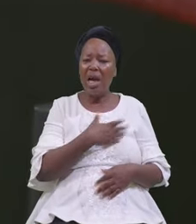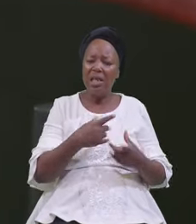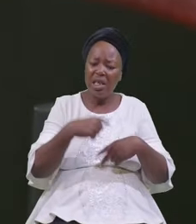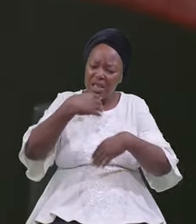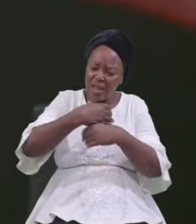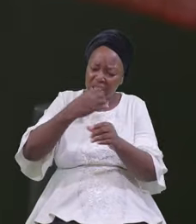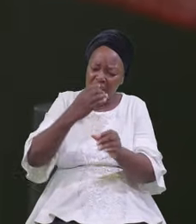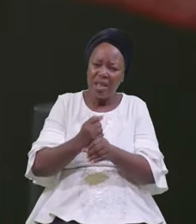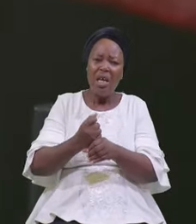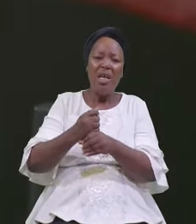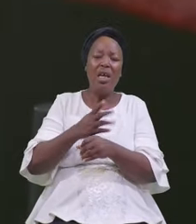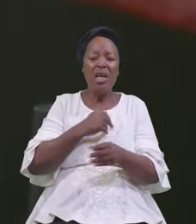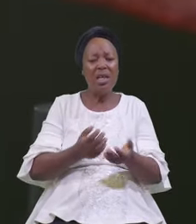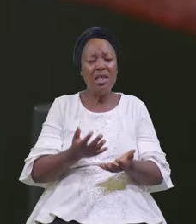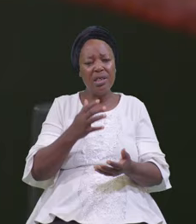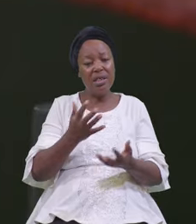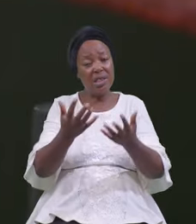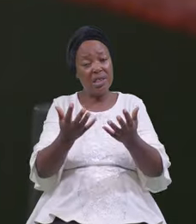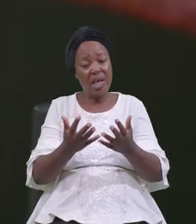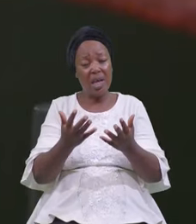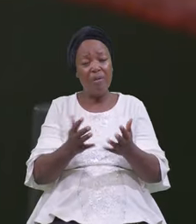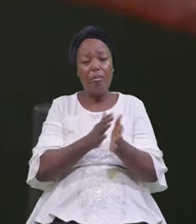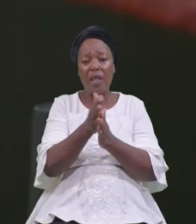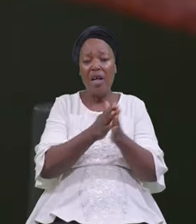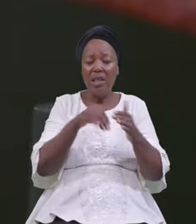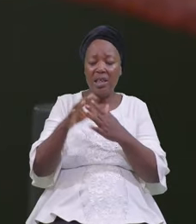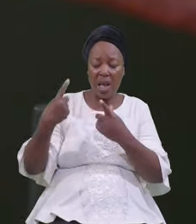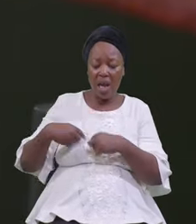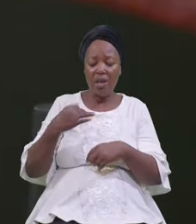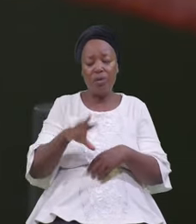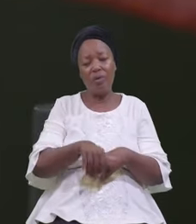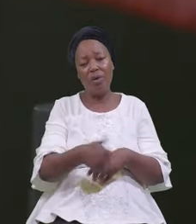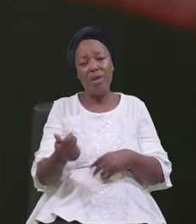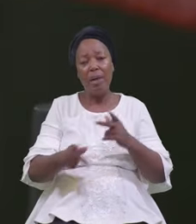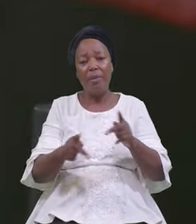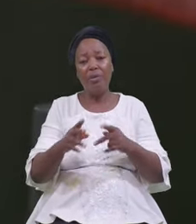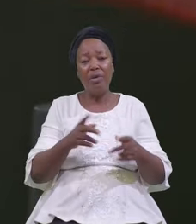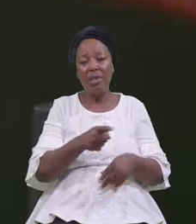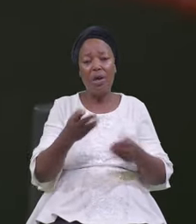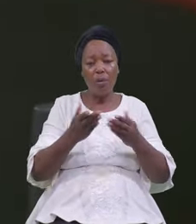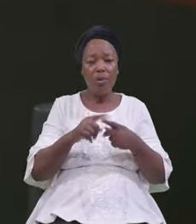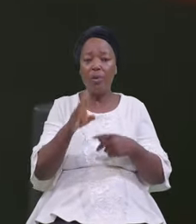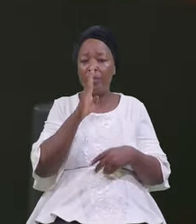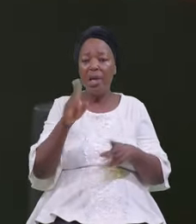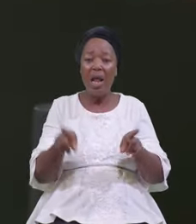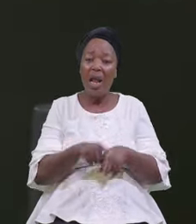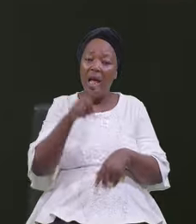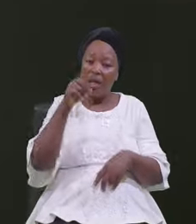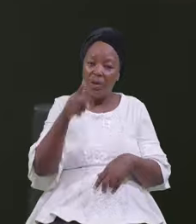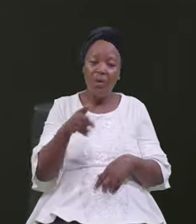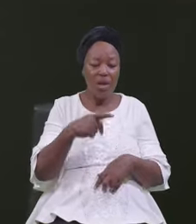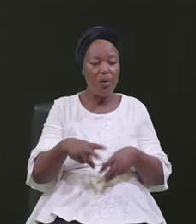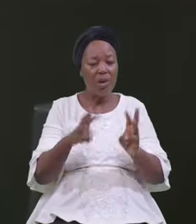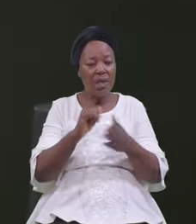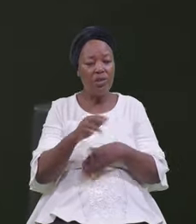generates desire in the hearts of other people. They want to be like you. The way you work in